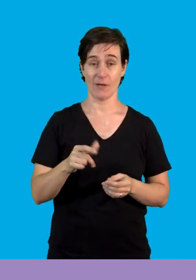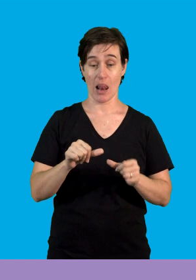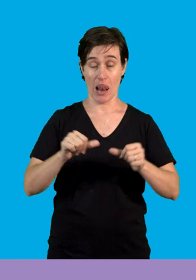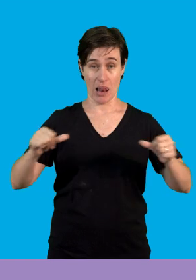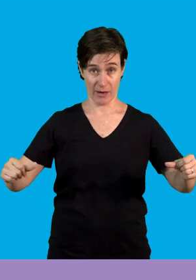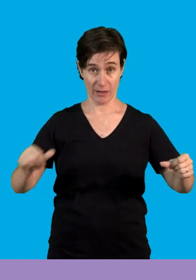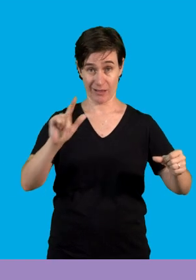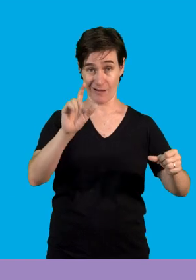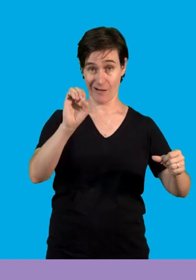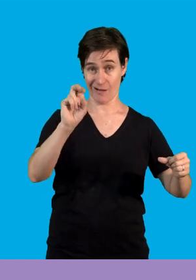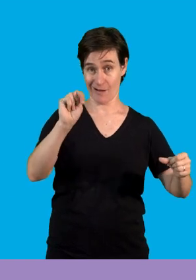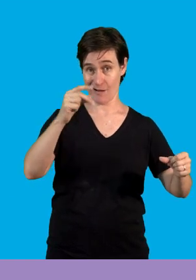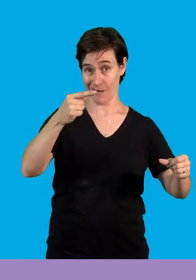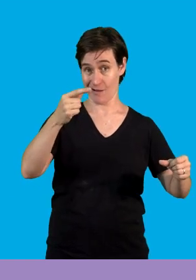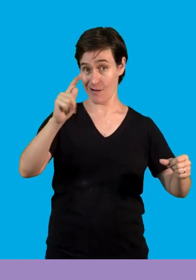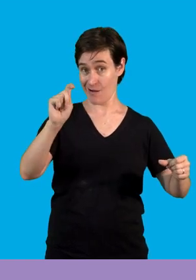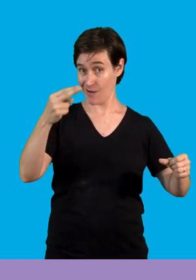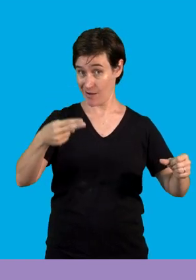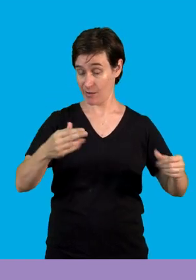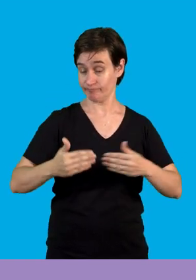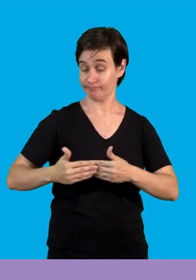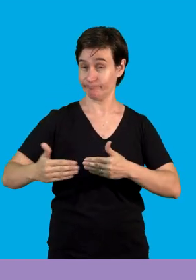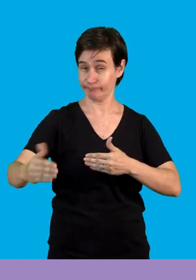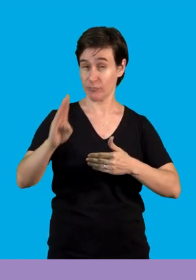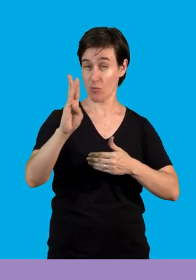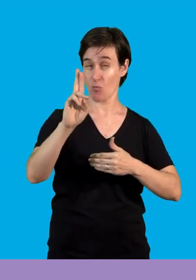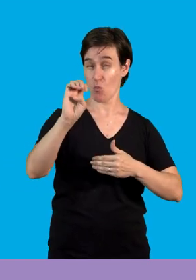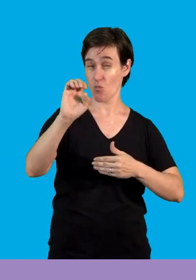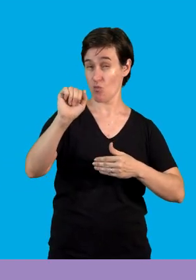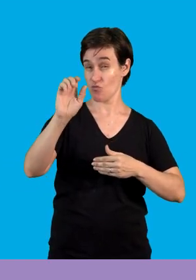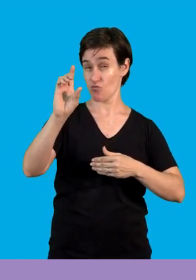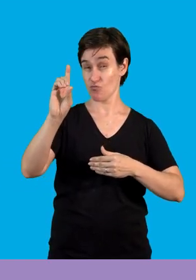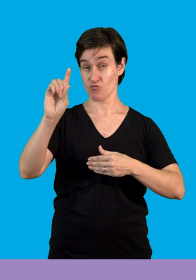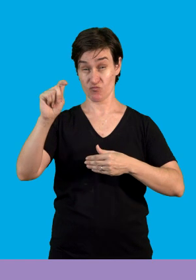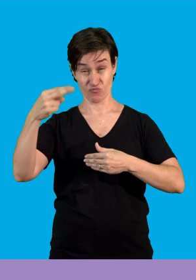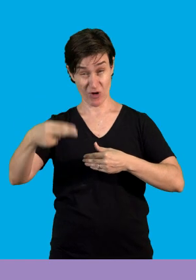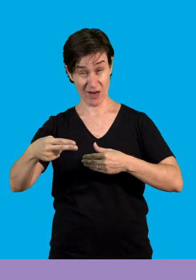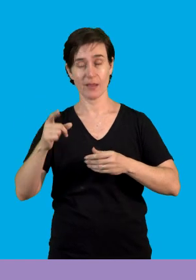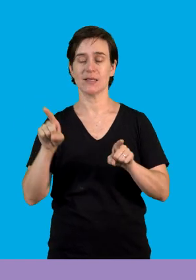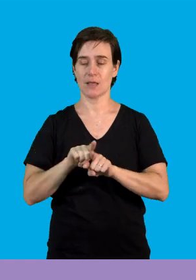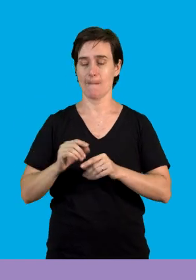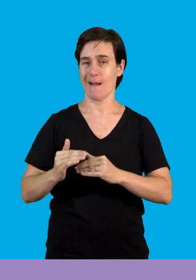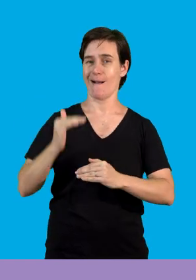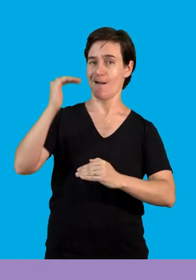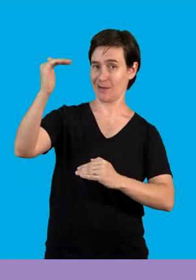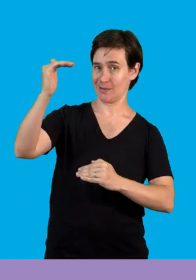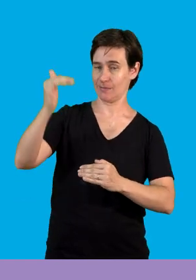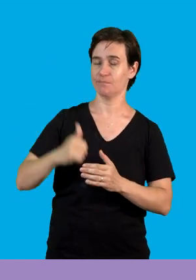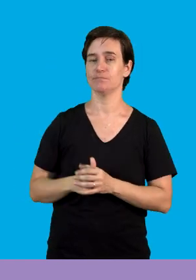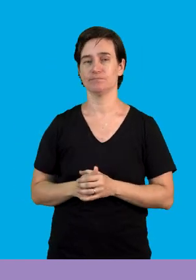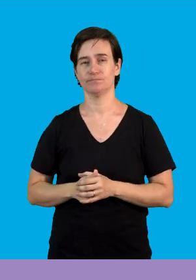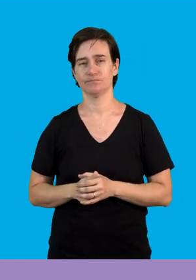the length, and then we have the breadth, and of course we will have the height. Now looking at the formula